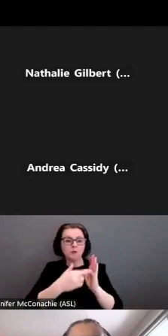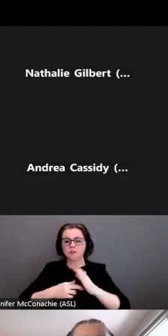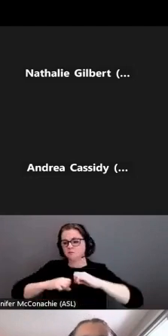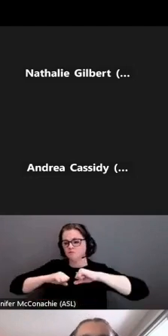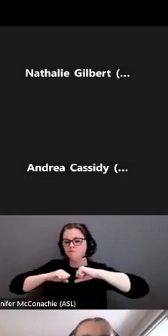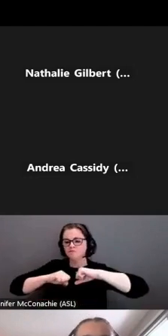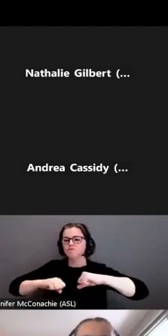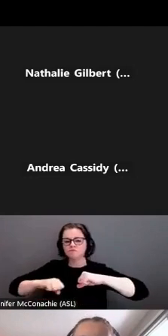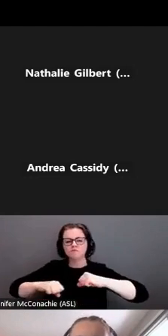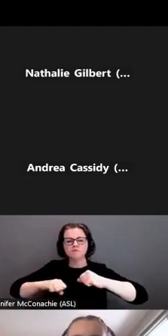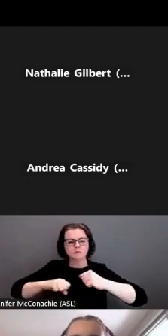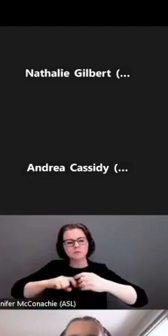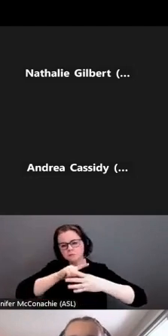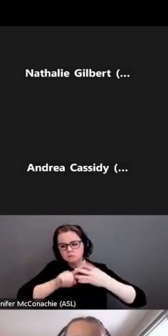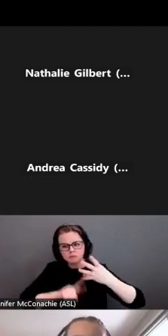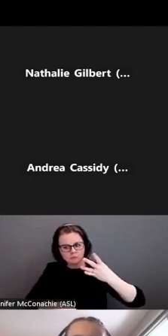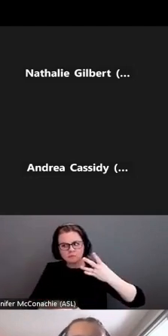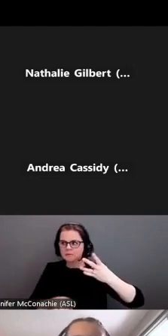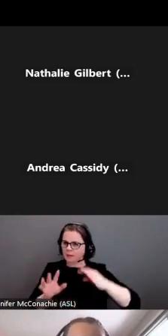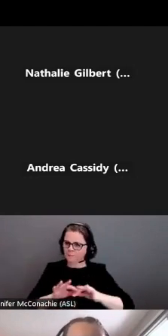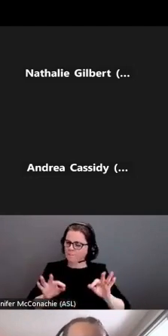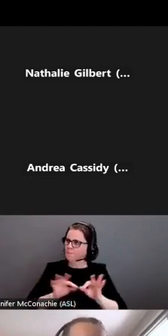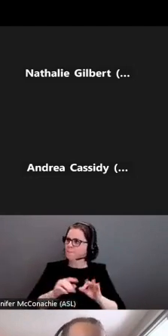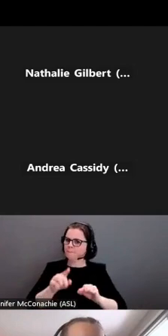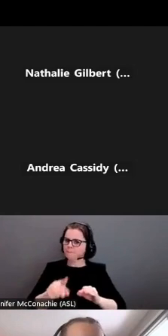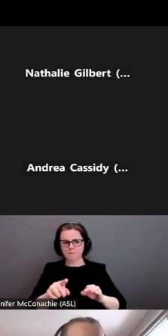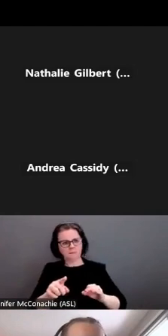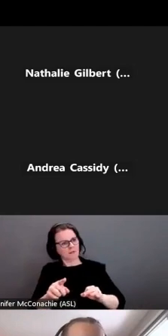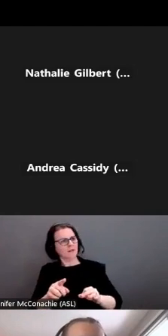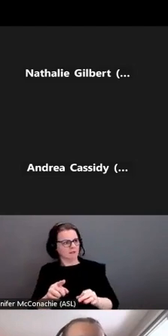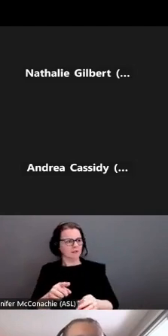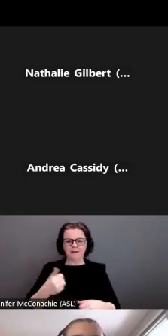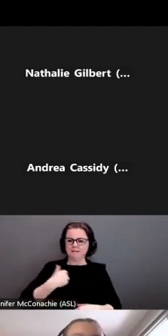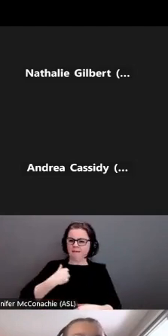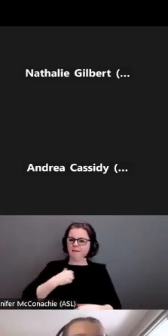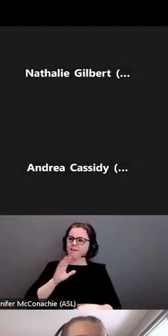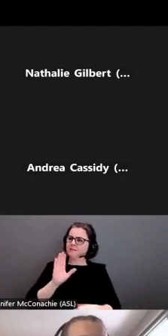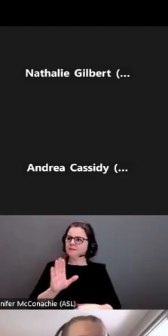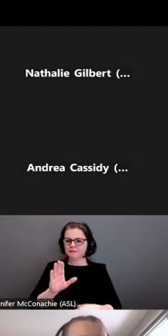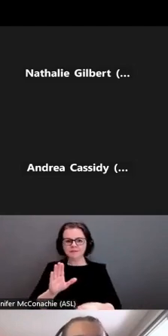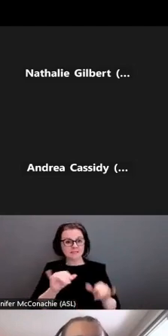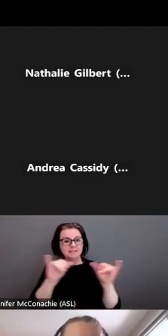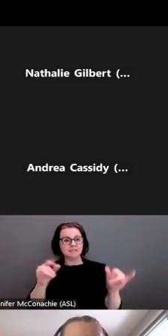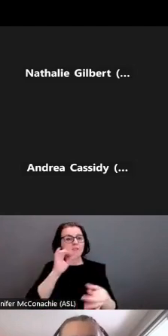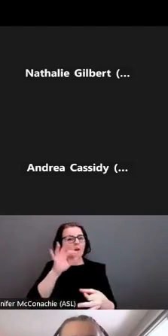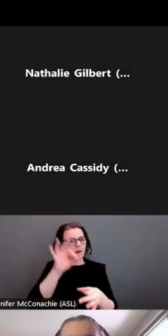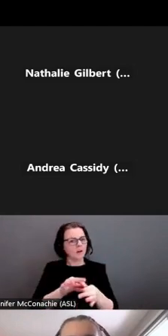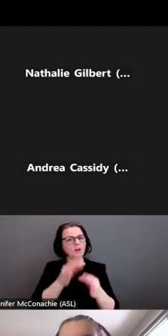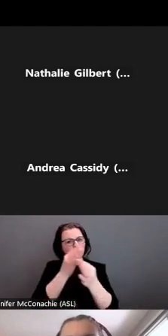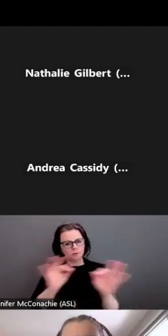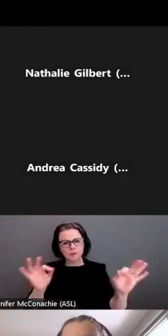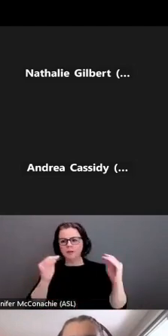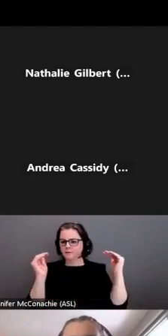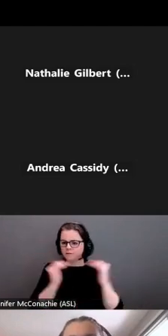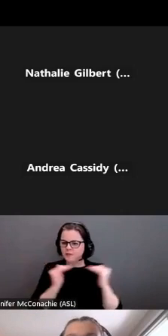to maintain the integrity of the democratic system here in Canada. So first, we ensure that